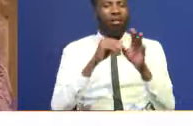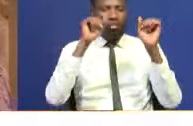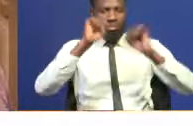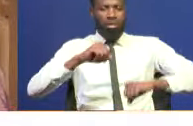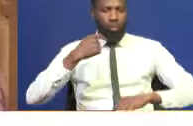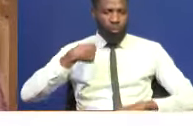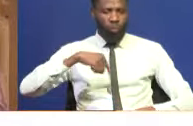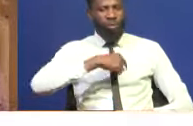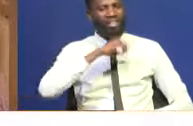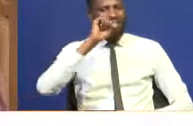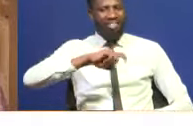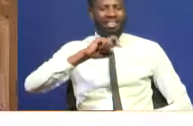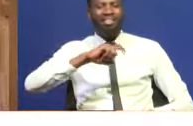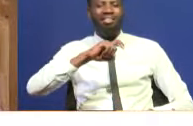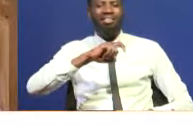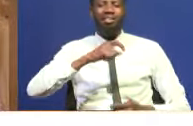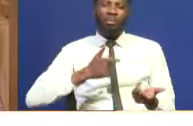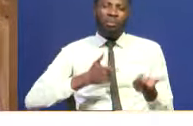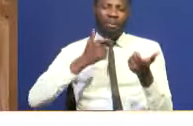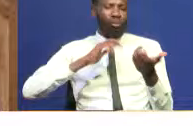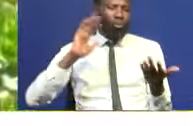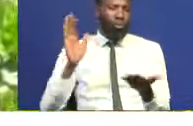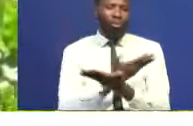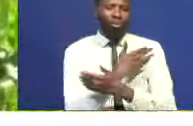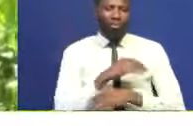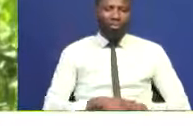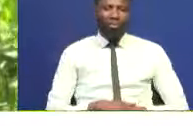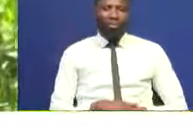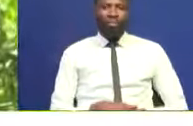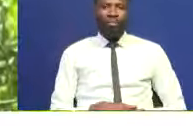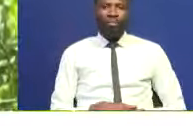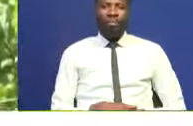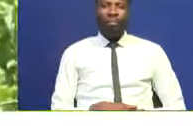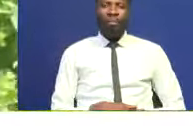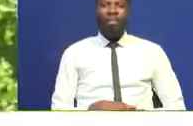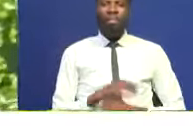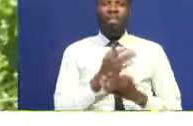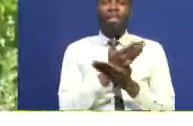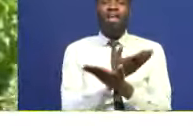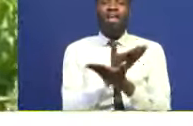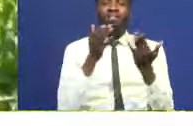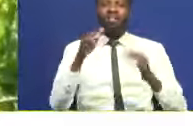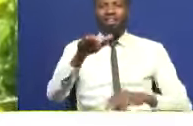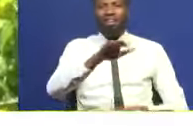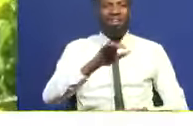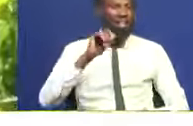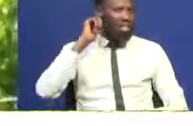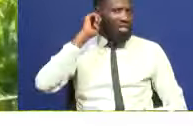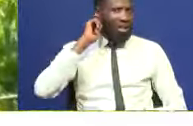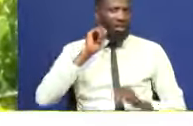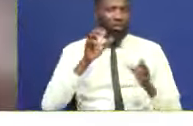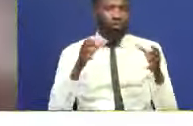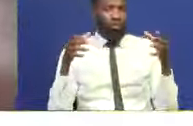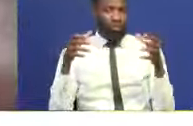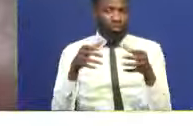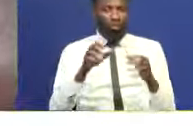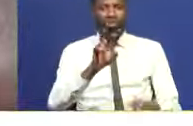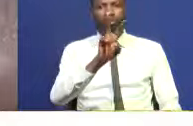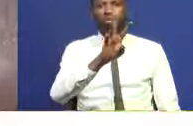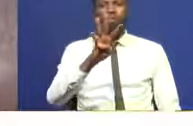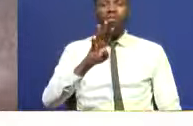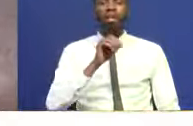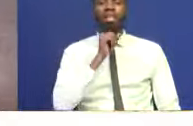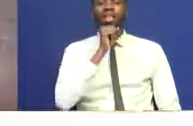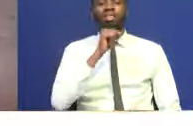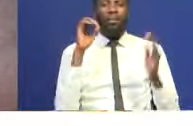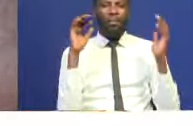something. And it cannot be visited as usual. Meanwhile, across the green hills of Nandi, a group of 24 elders gathered